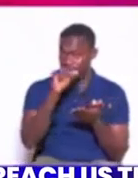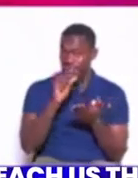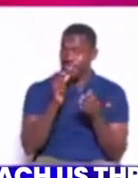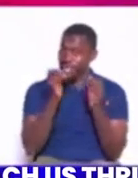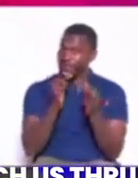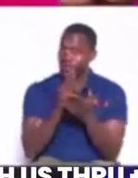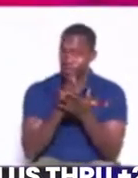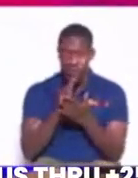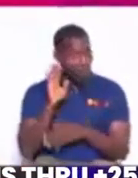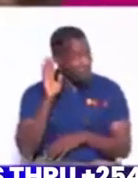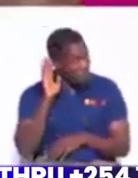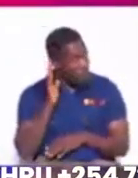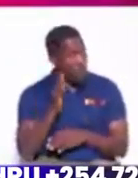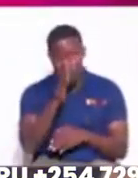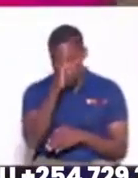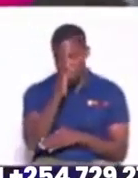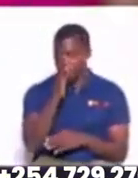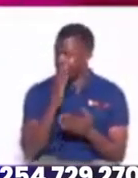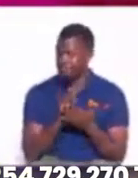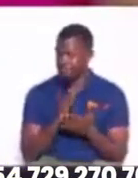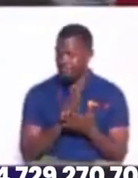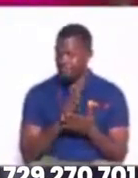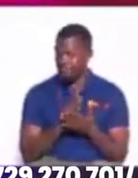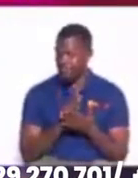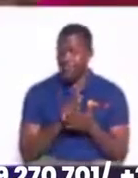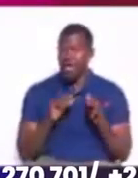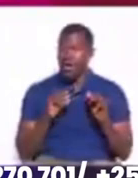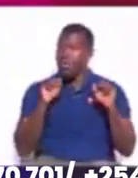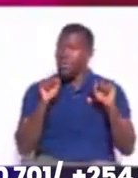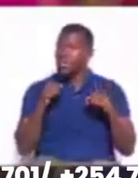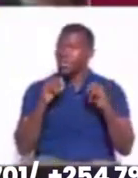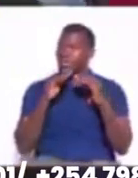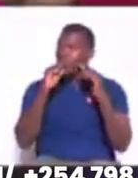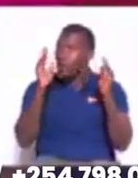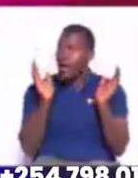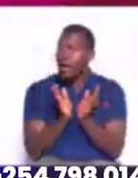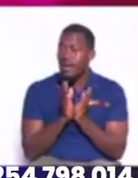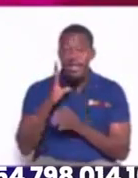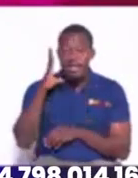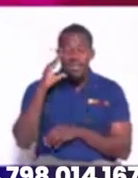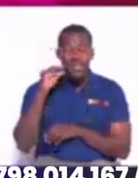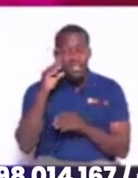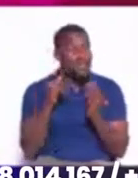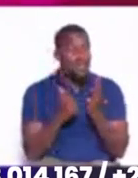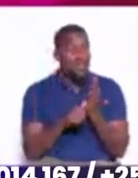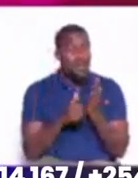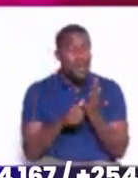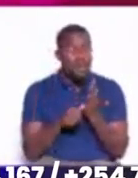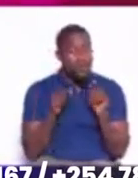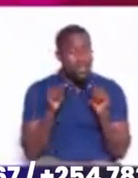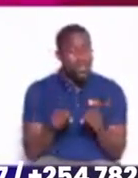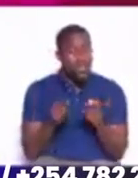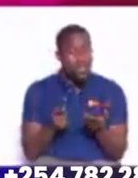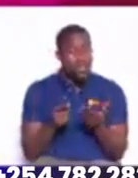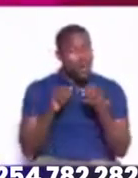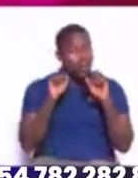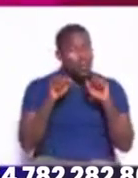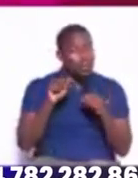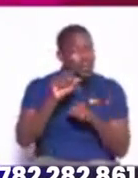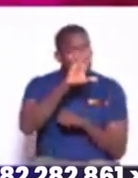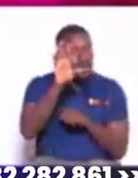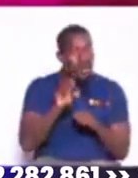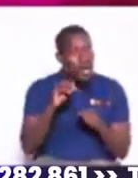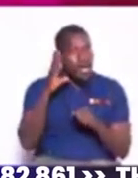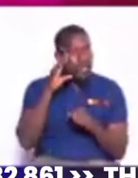to God, would the world have the problems it does tonight? Would Africa have its